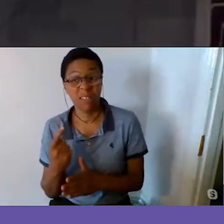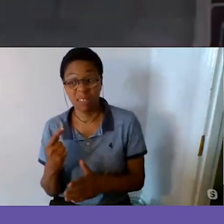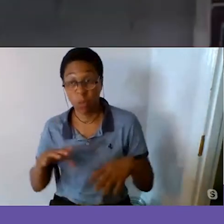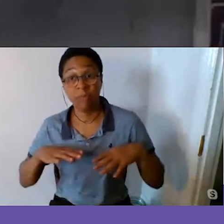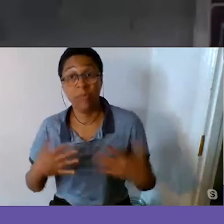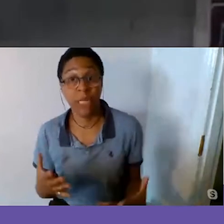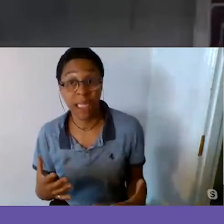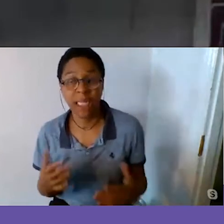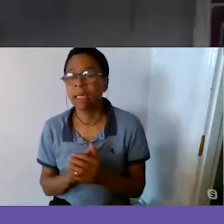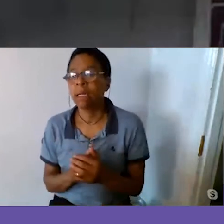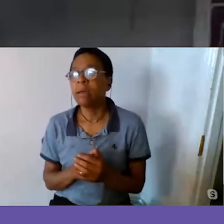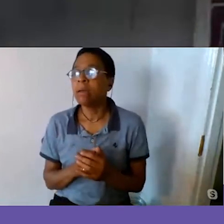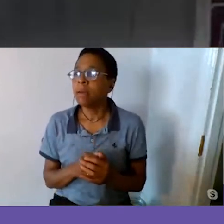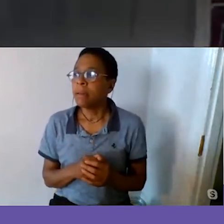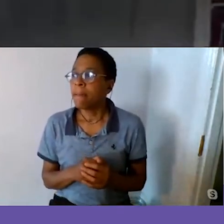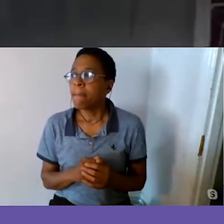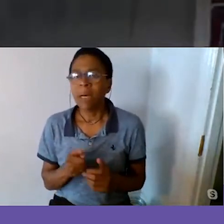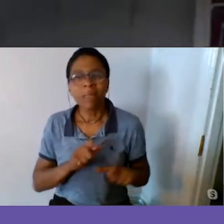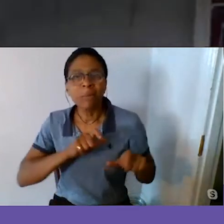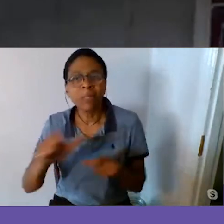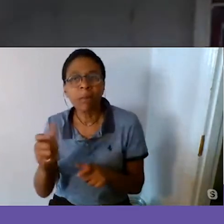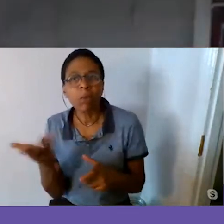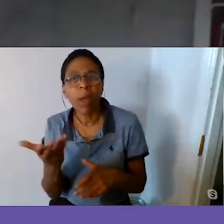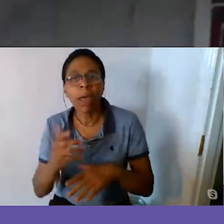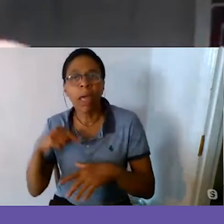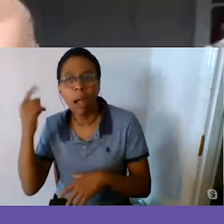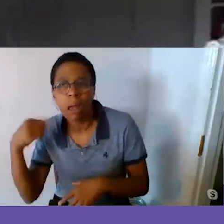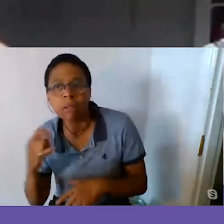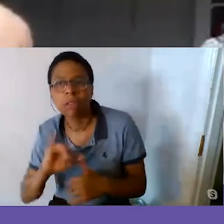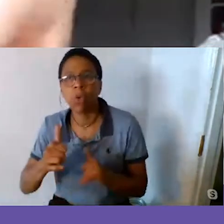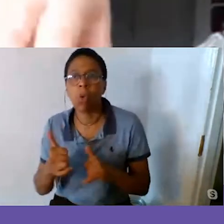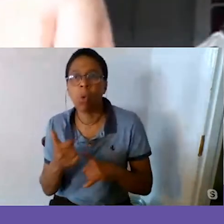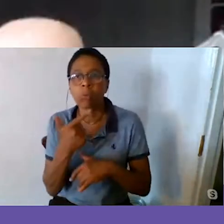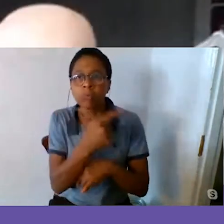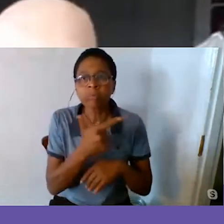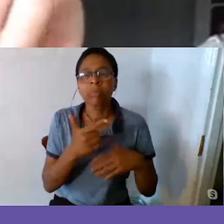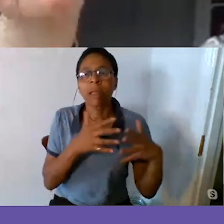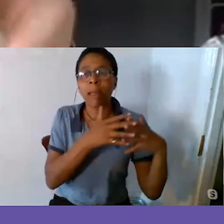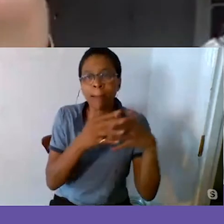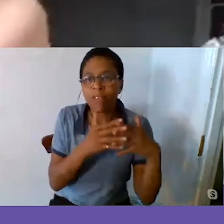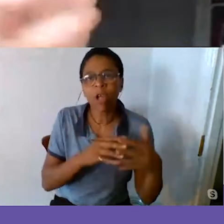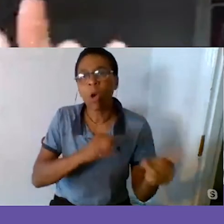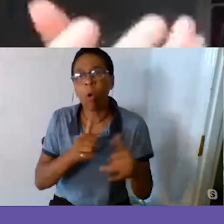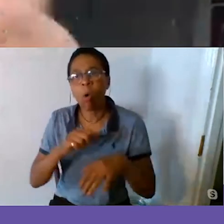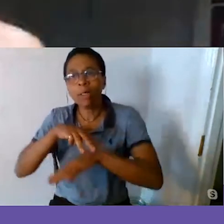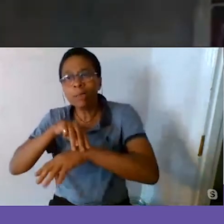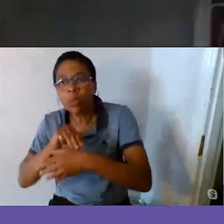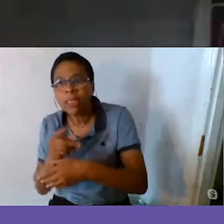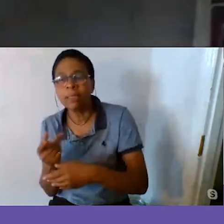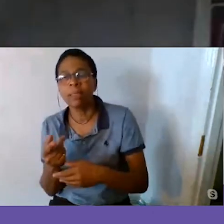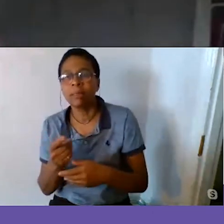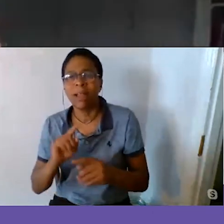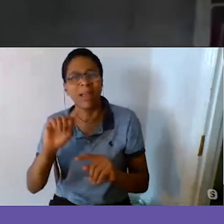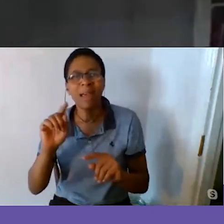they were still like they were still in London, for example, or in like the US or in like Sweden or somewhere where not everyone